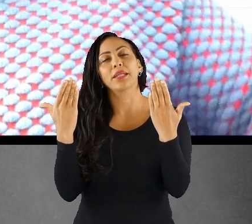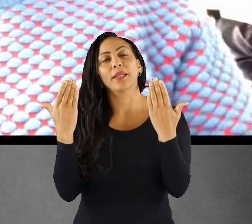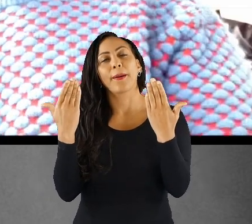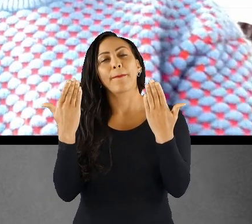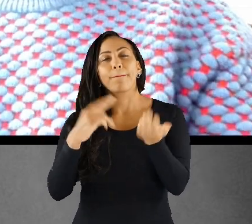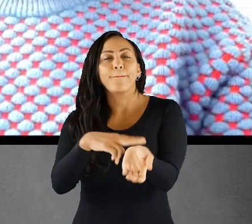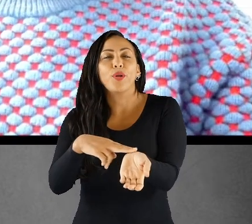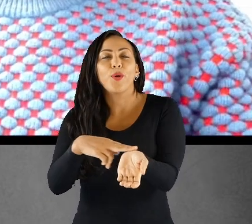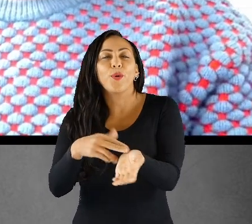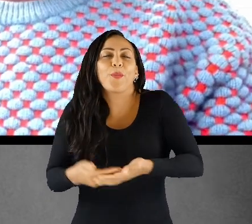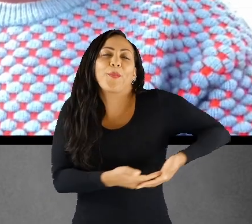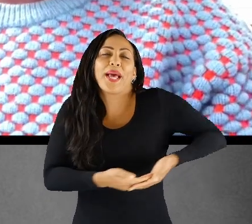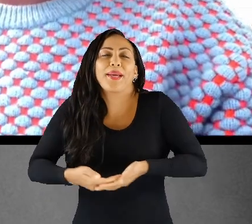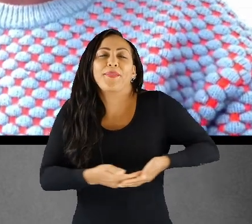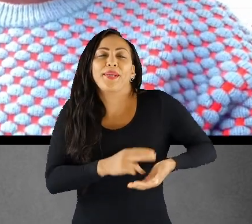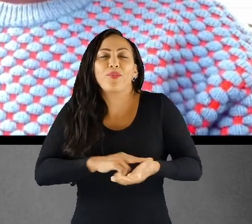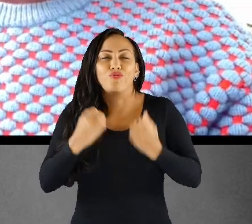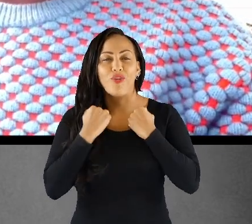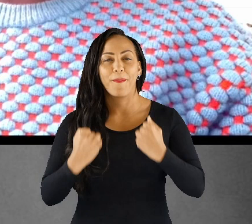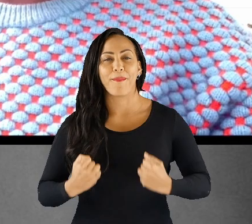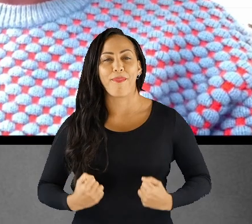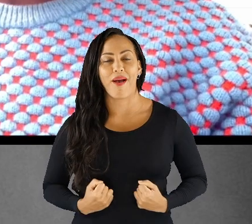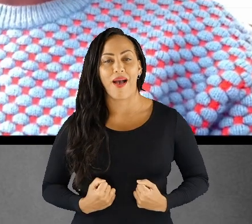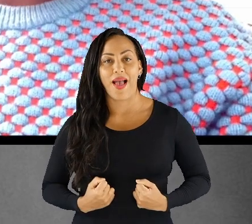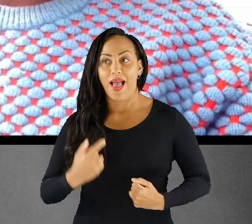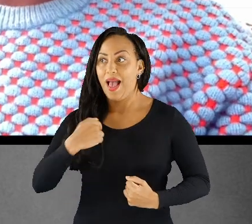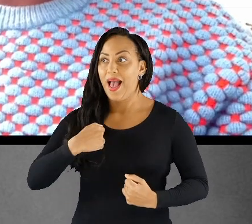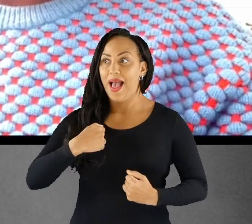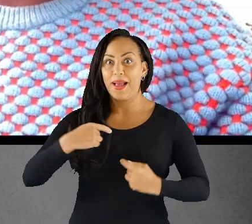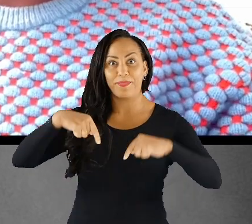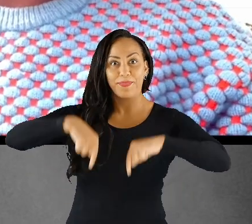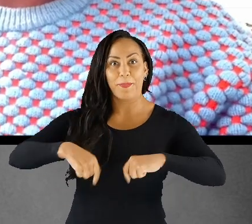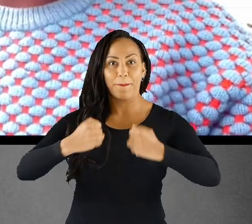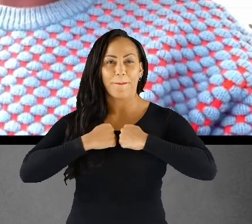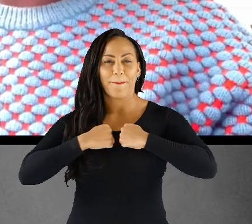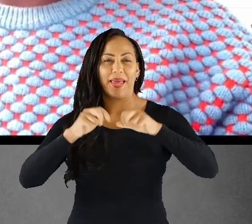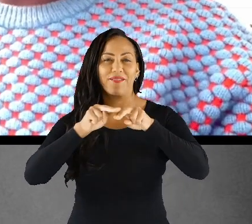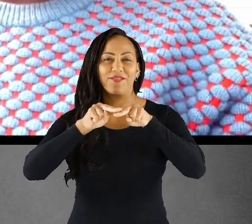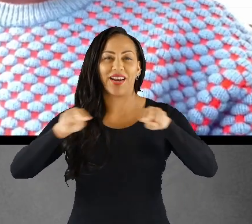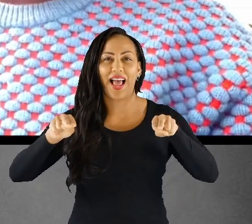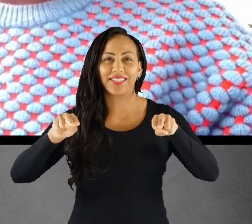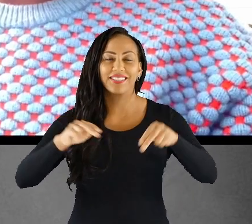blue jumper. Yeah, and I'm in my flat